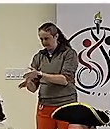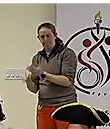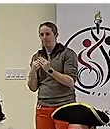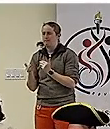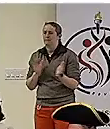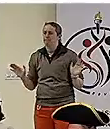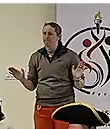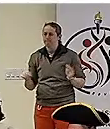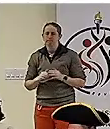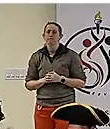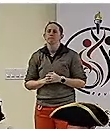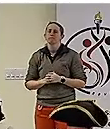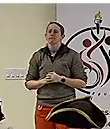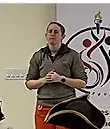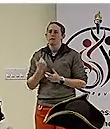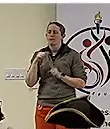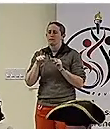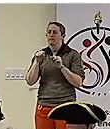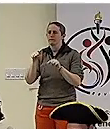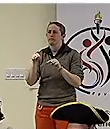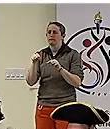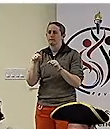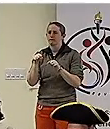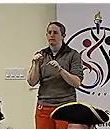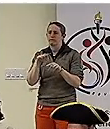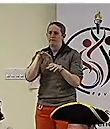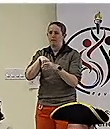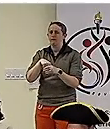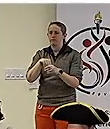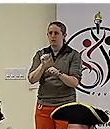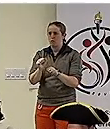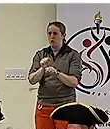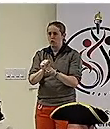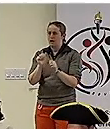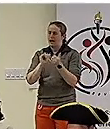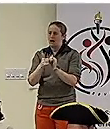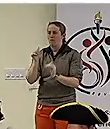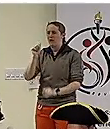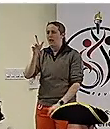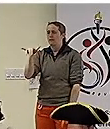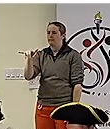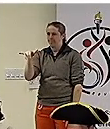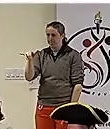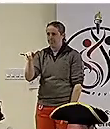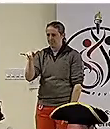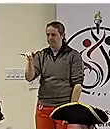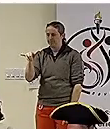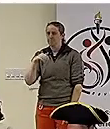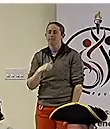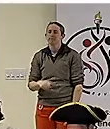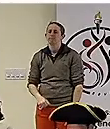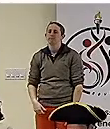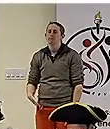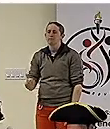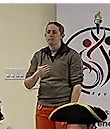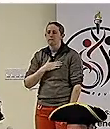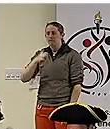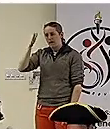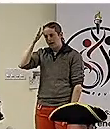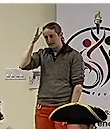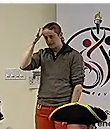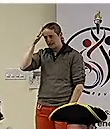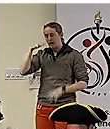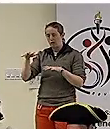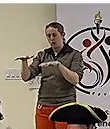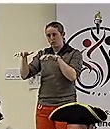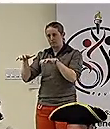work a number of years ago as an ally. I have a dad who's quadriplegic. I have